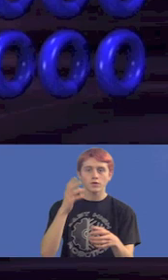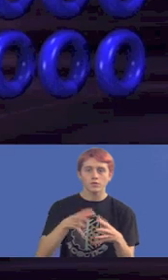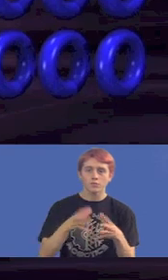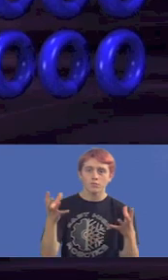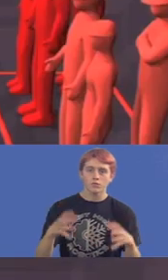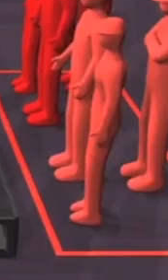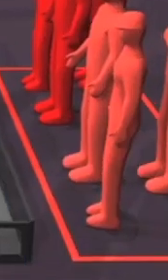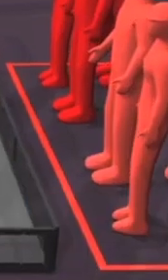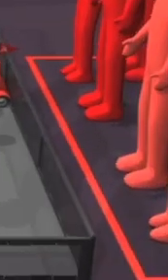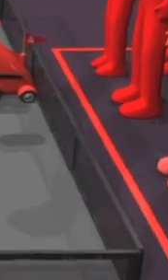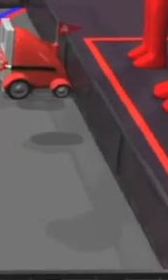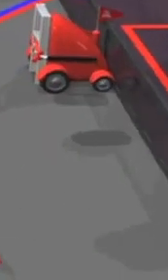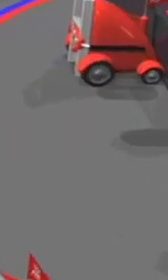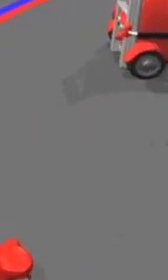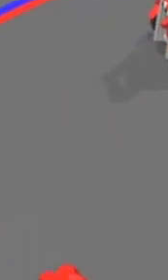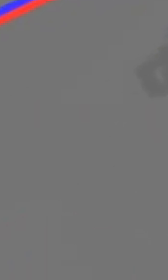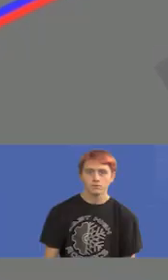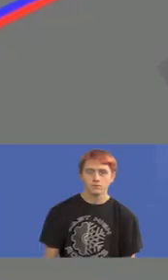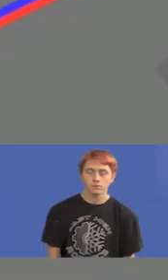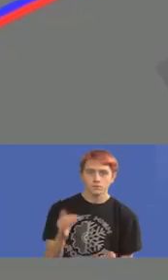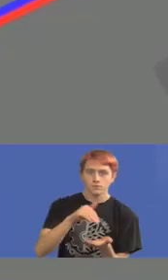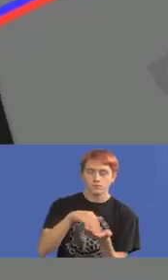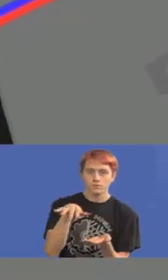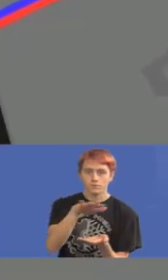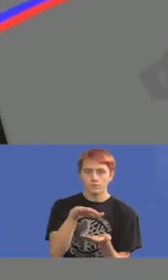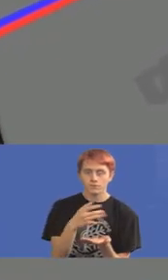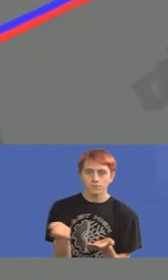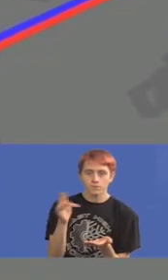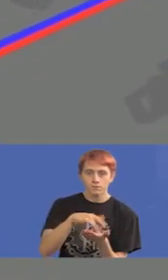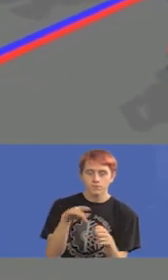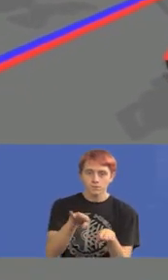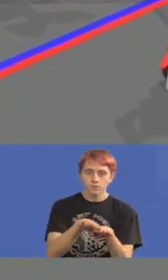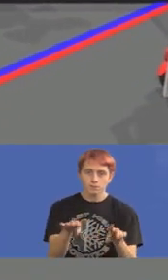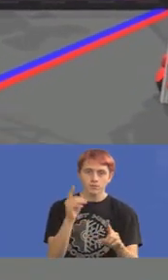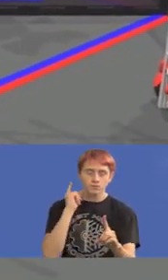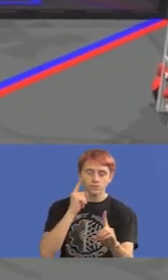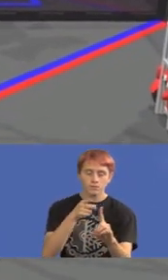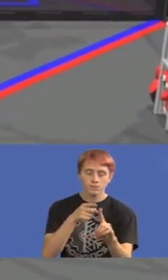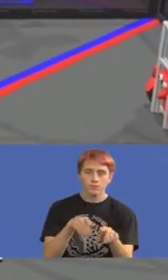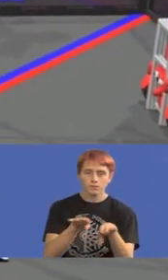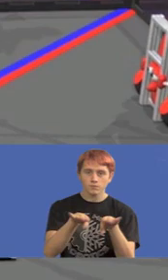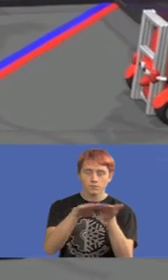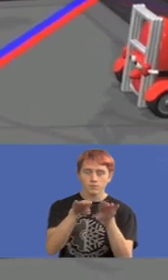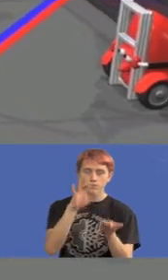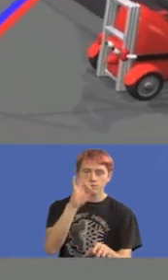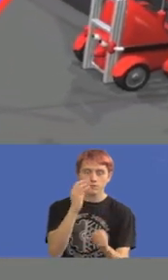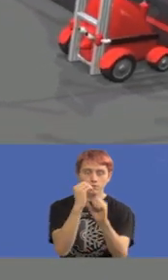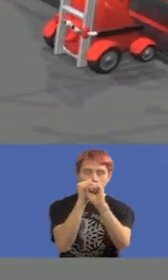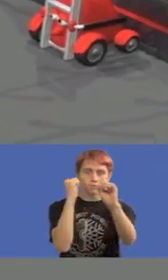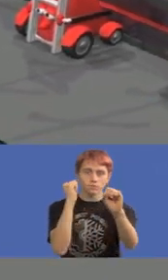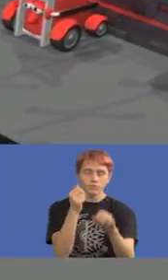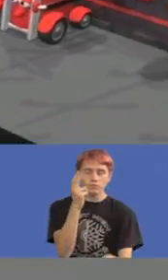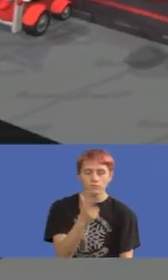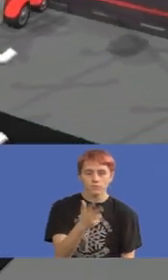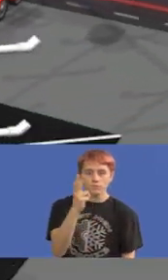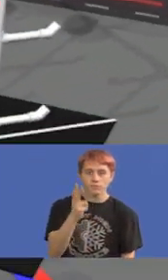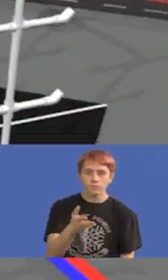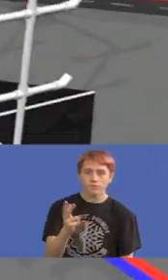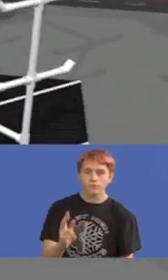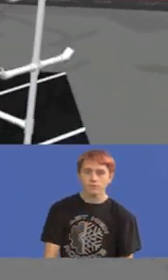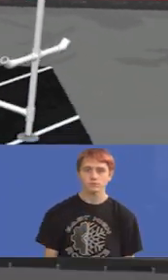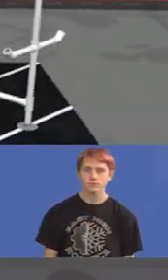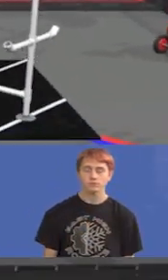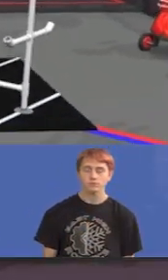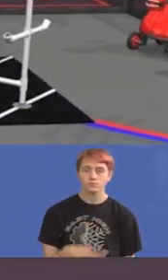much. In the middle of the field is the center floor goal and rack, with nine pegs per side in a 3x3